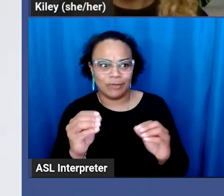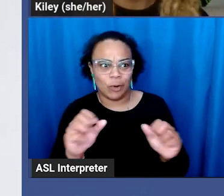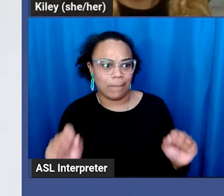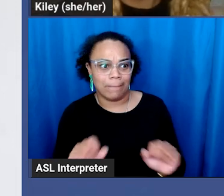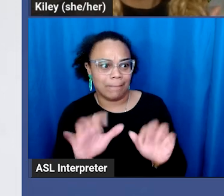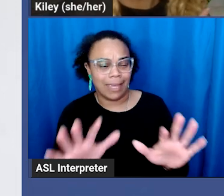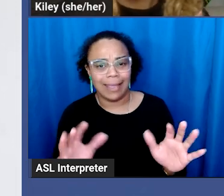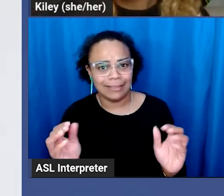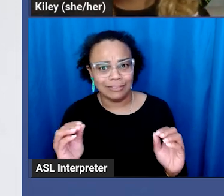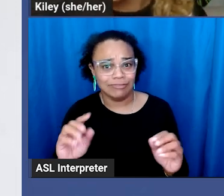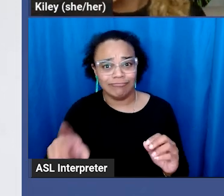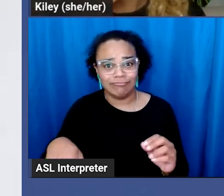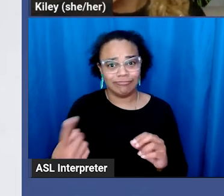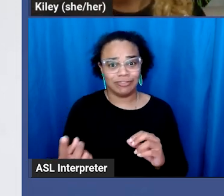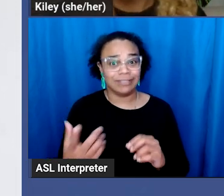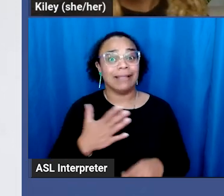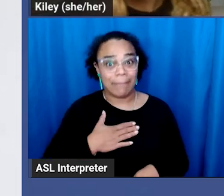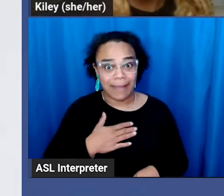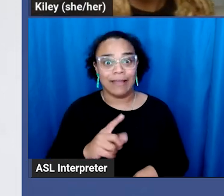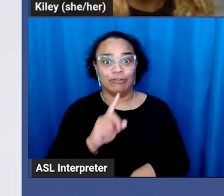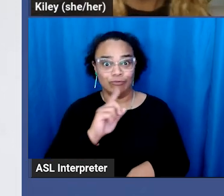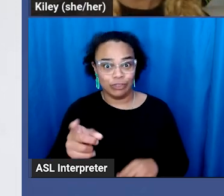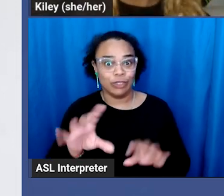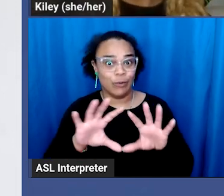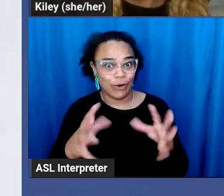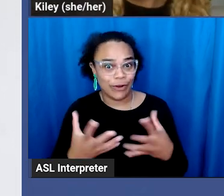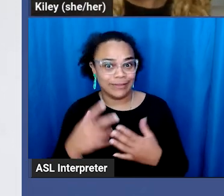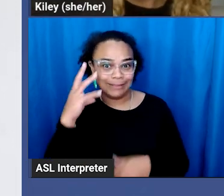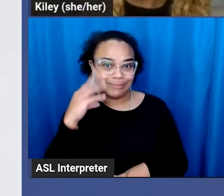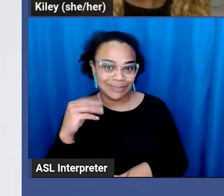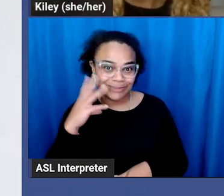magic to this. It's just my real world experiences.